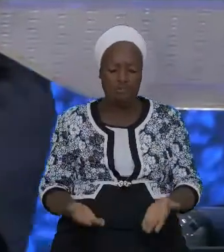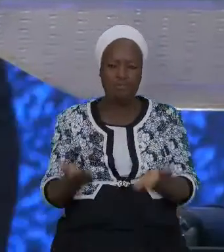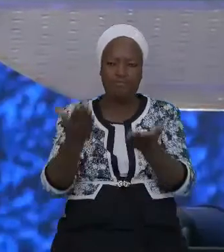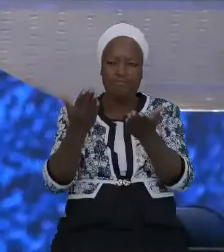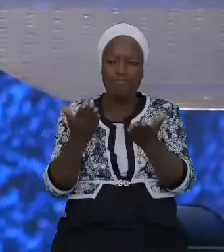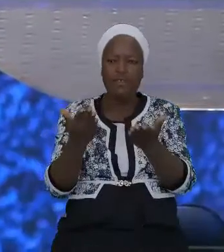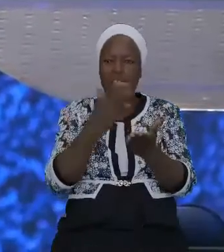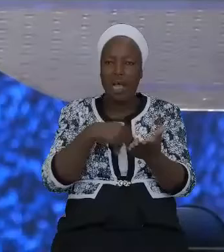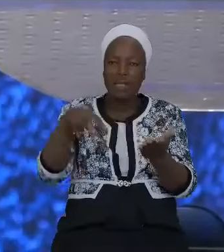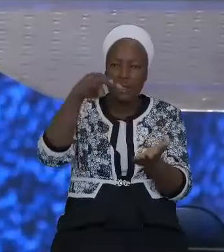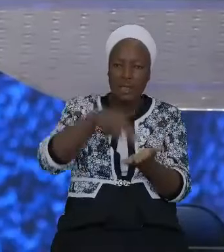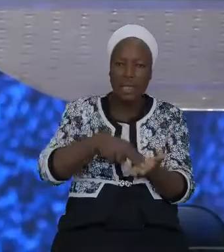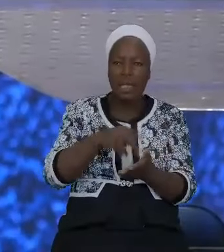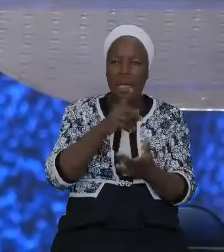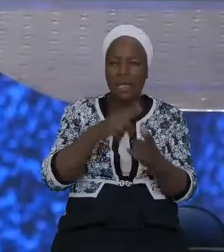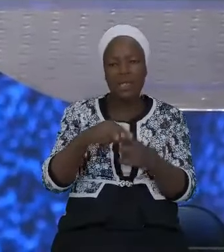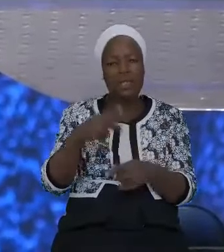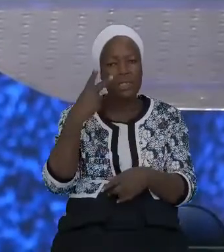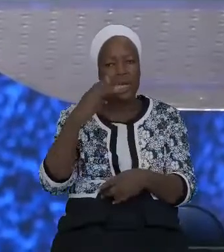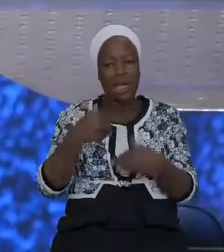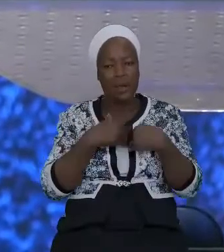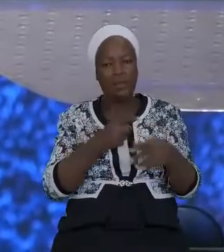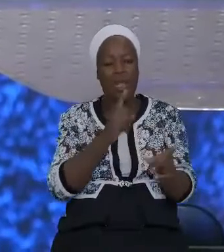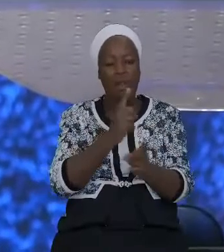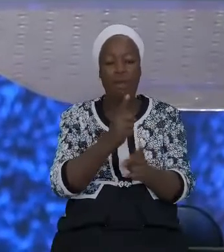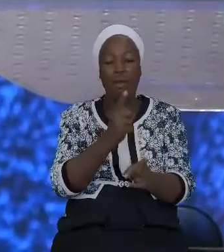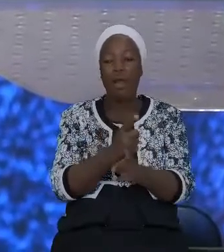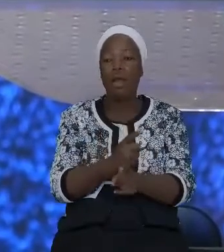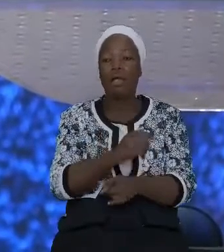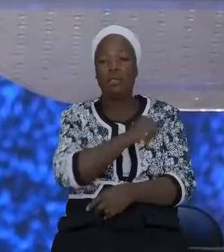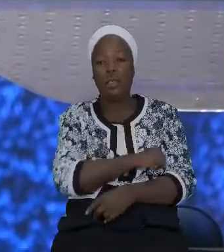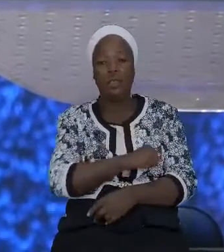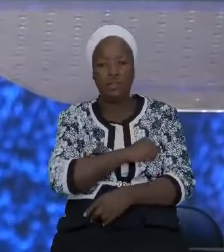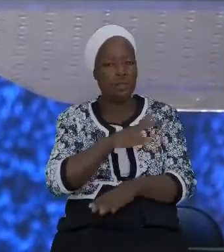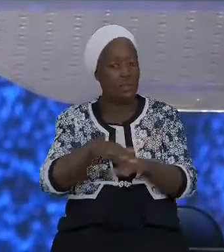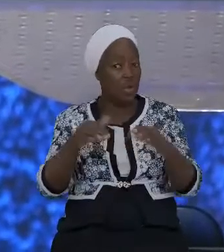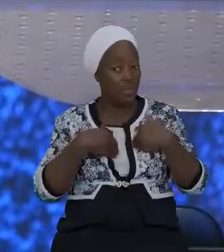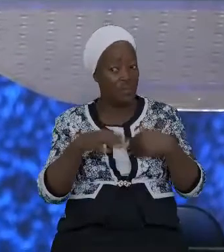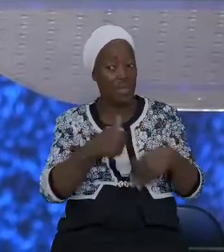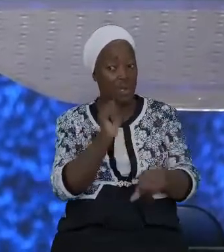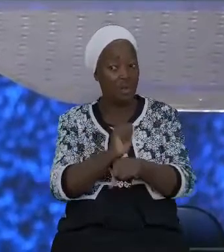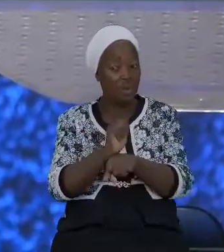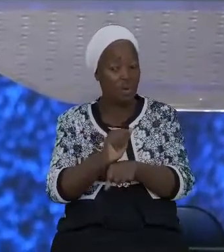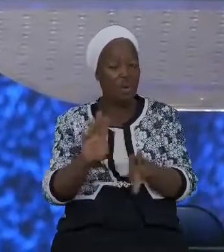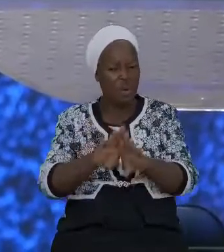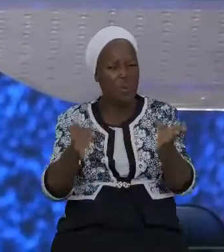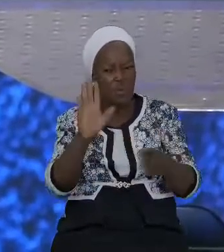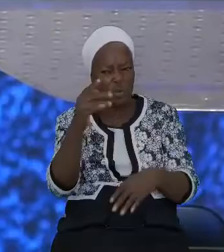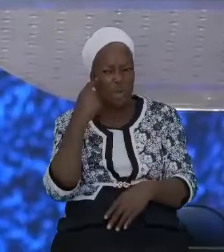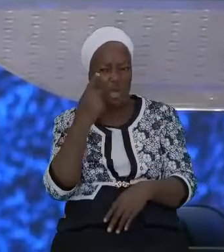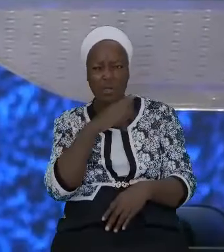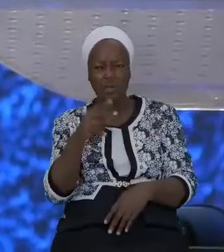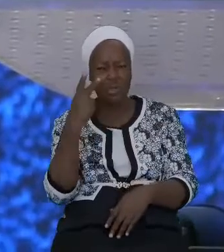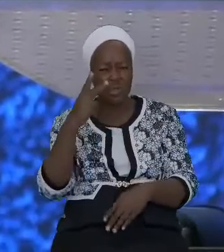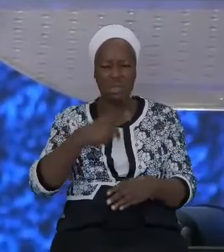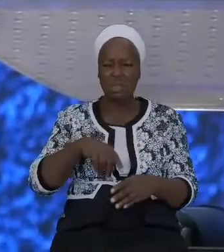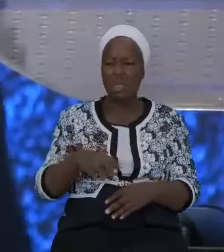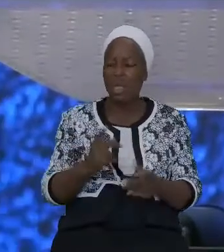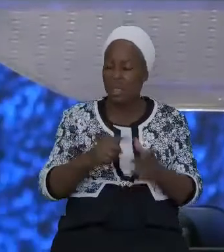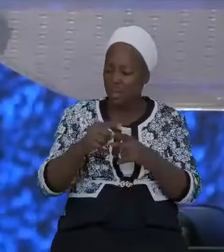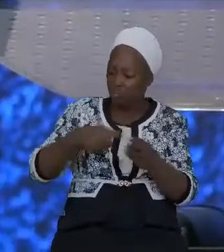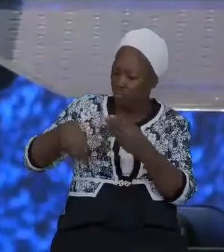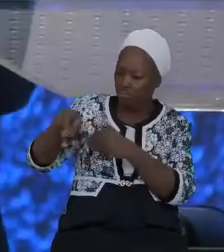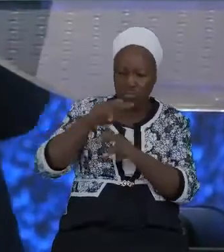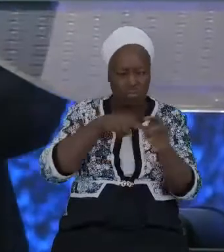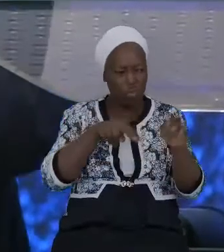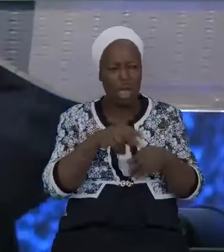and have the right attitude. You don't have any job, open your eyes, look around.